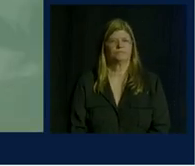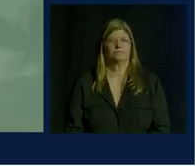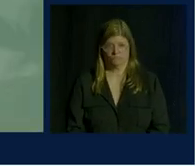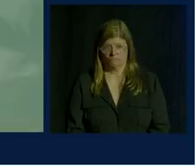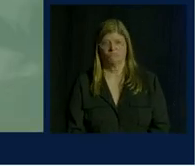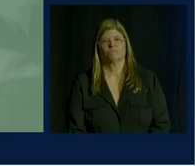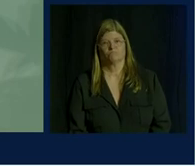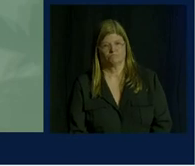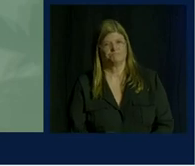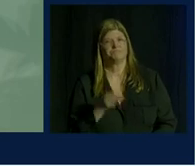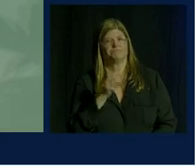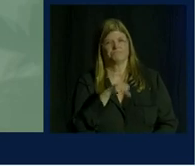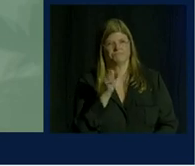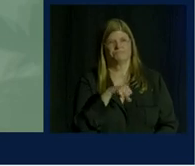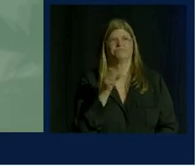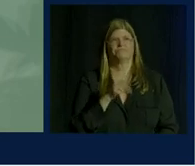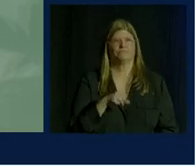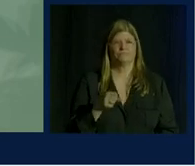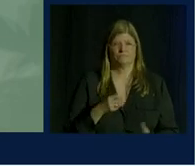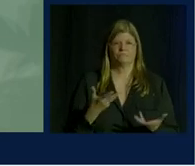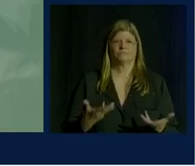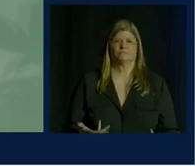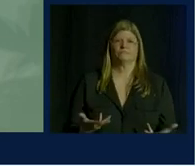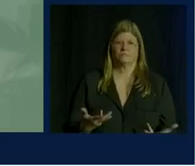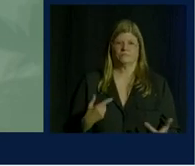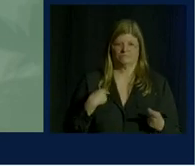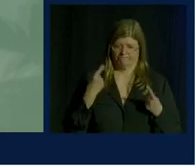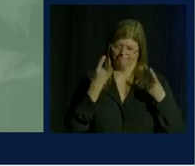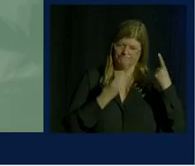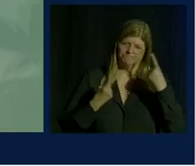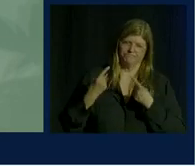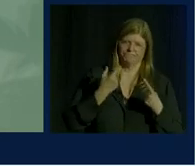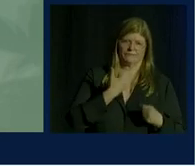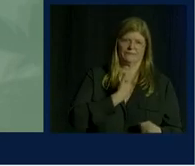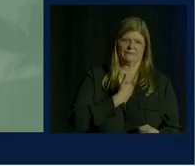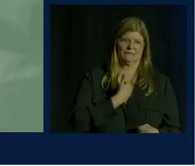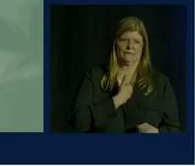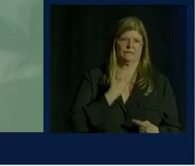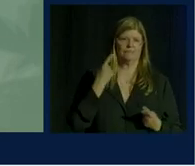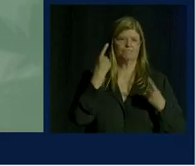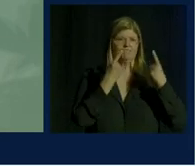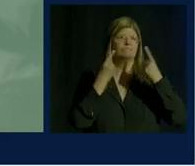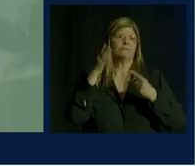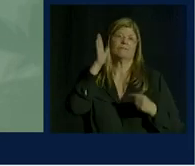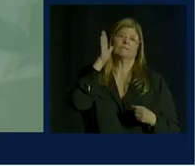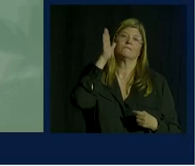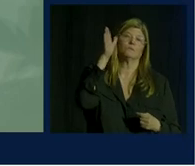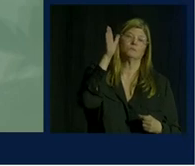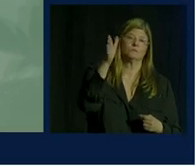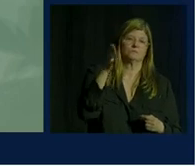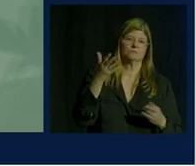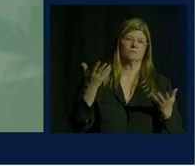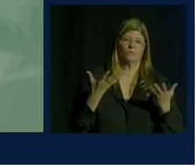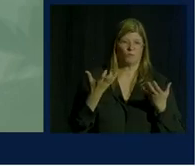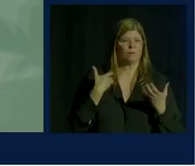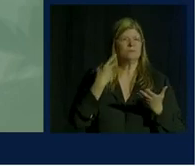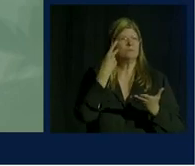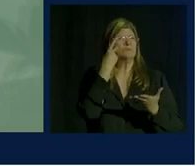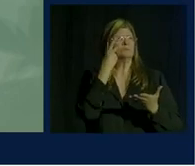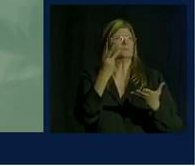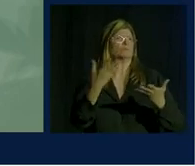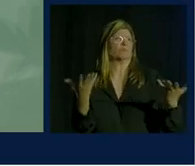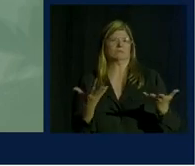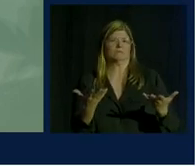I tend to be a visionary in what I would like to see, and I come to find out that execution